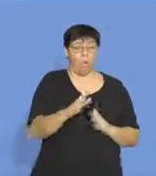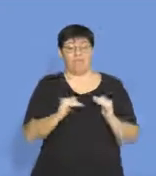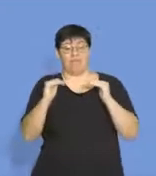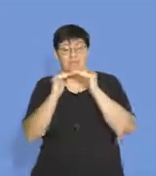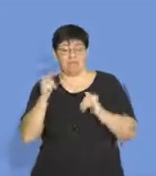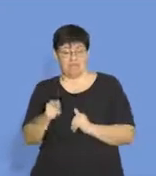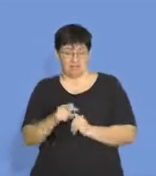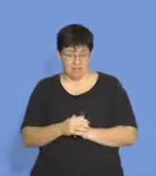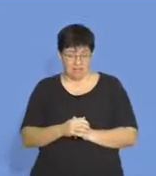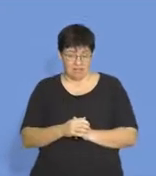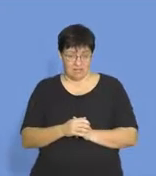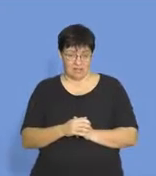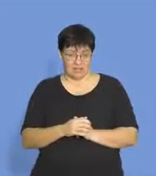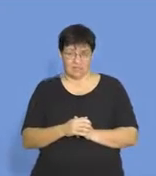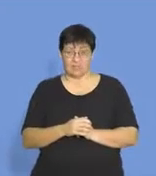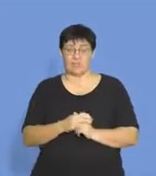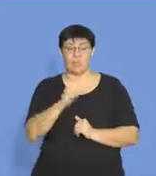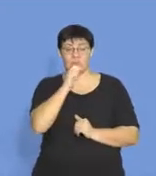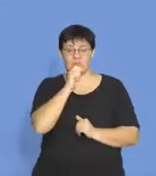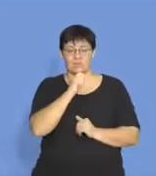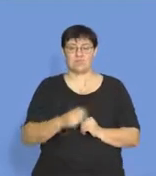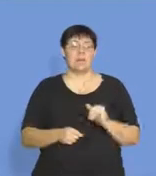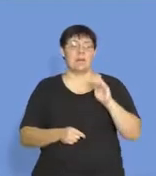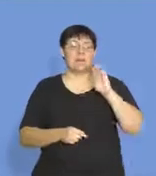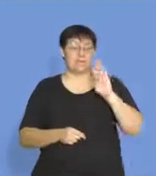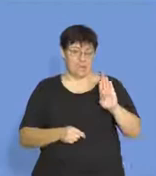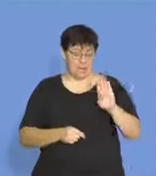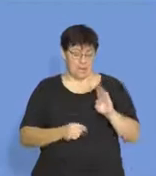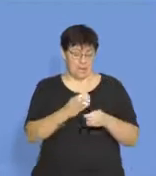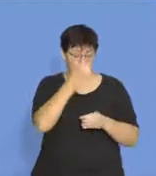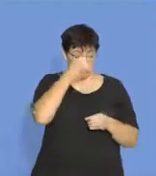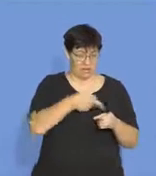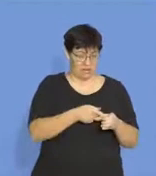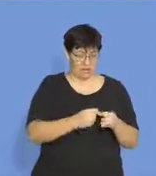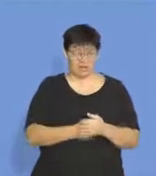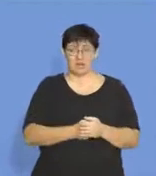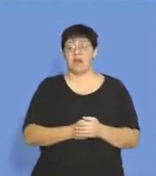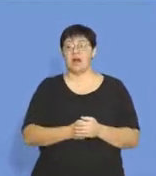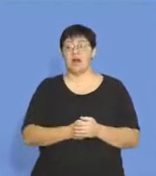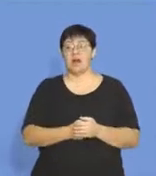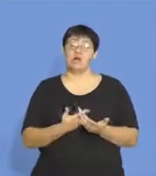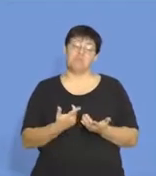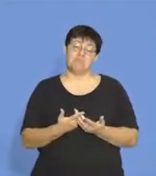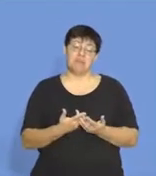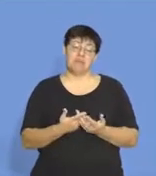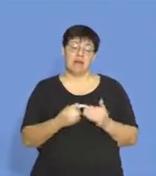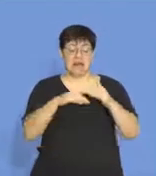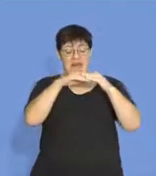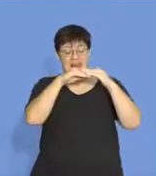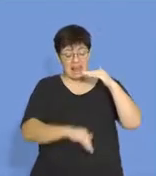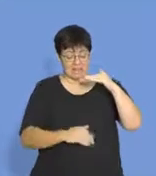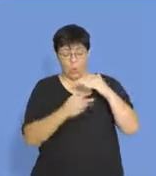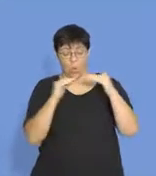to. So what I will then say, I will use B for the bottle, and I will say it is less than